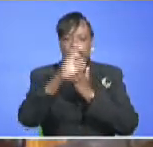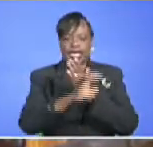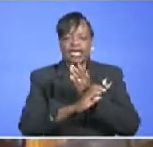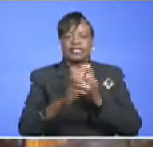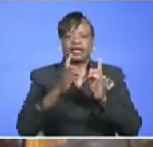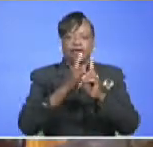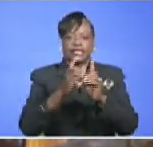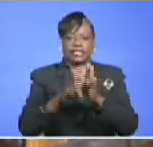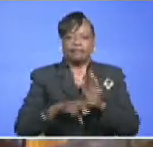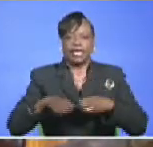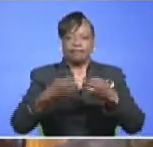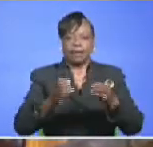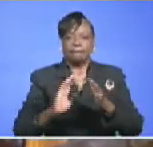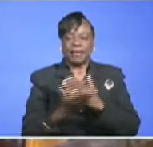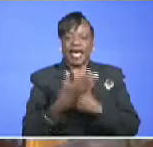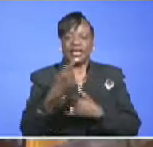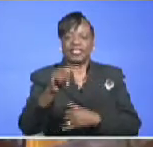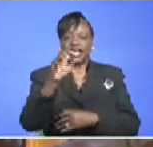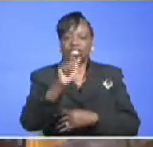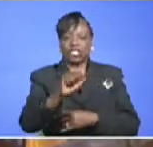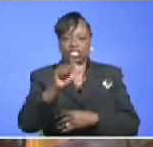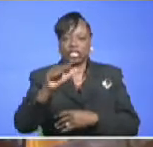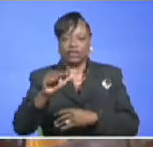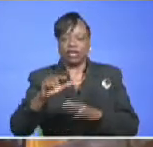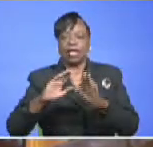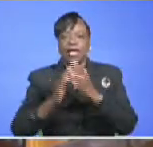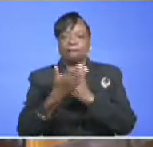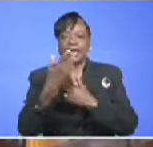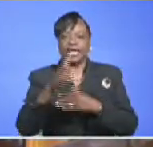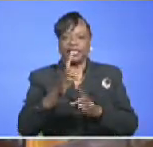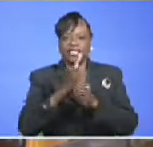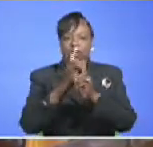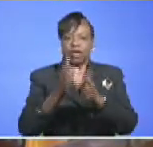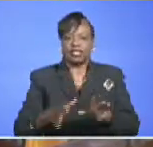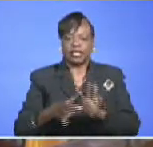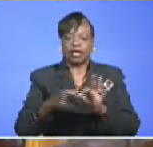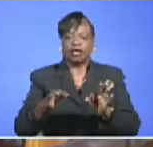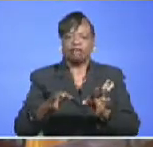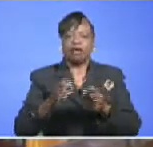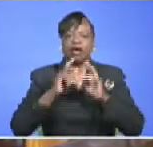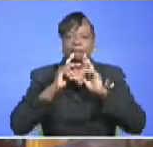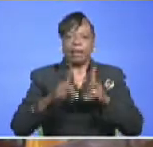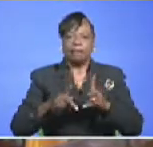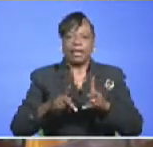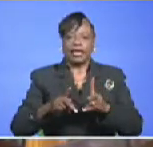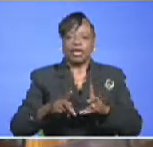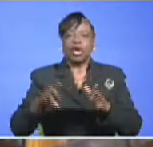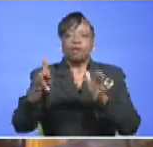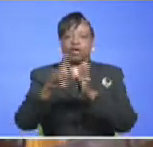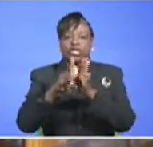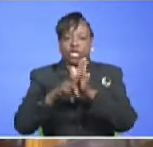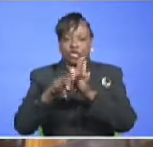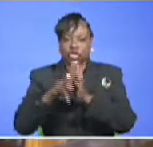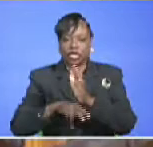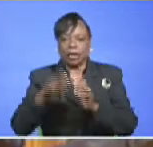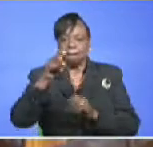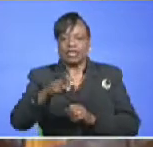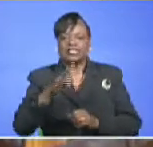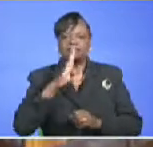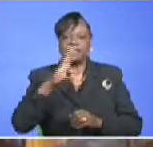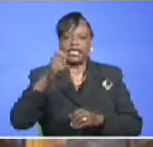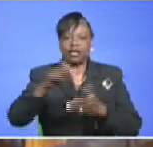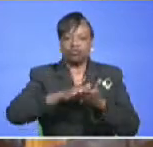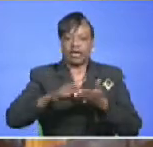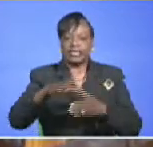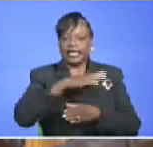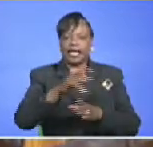Attorney General to the Director of Public Prosecutions must be in writing and